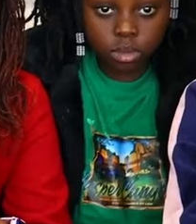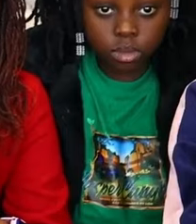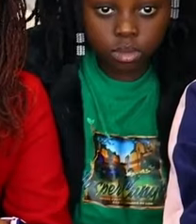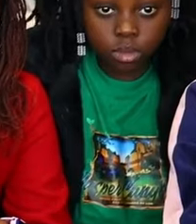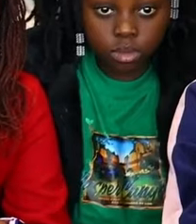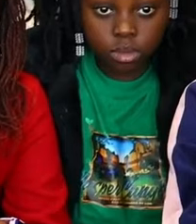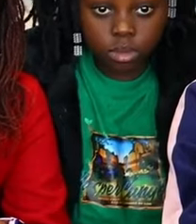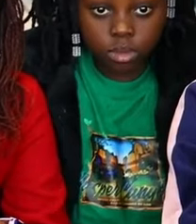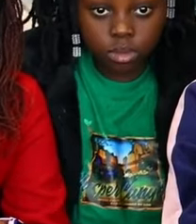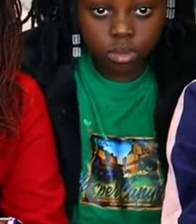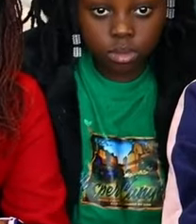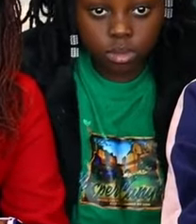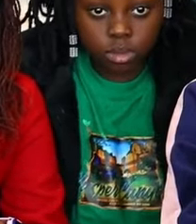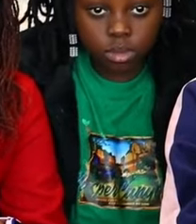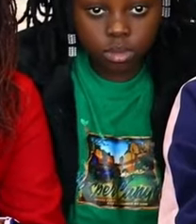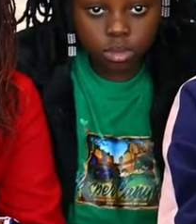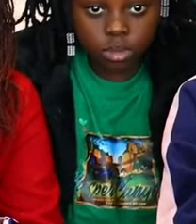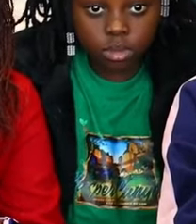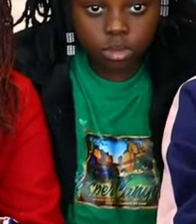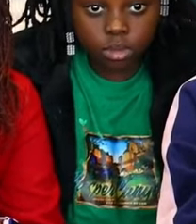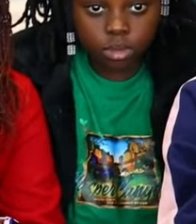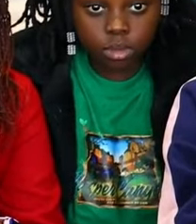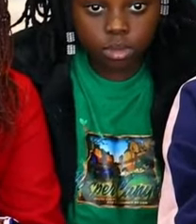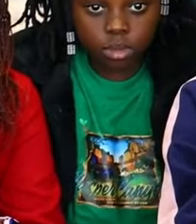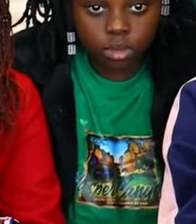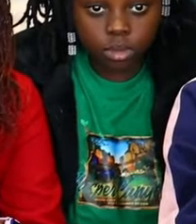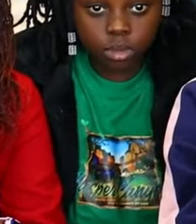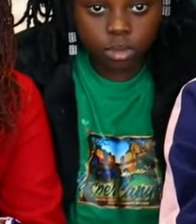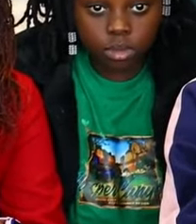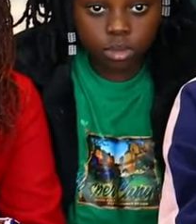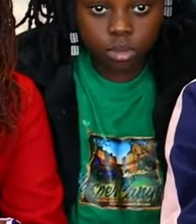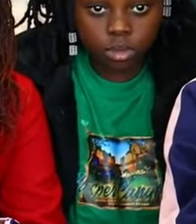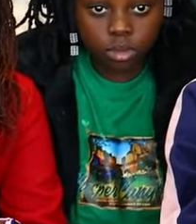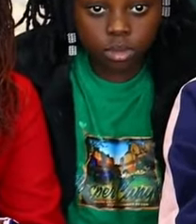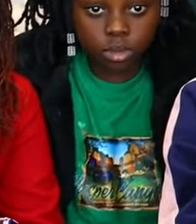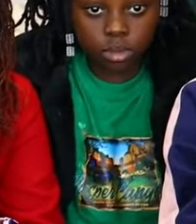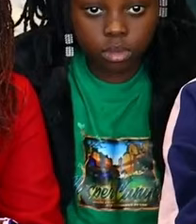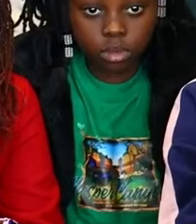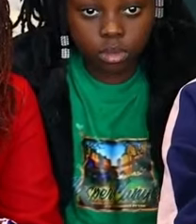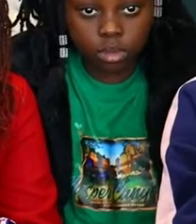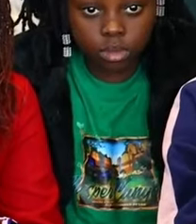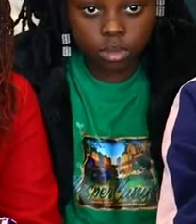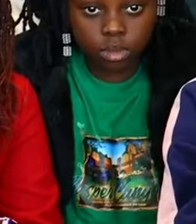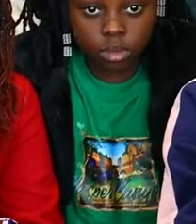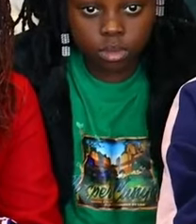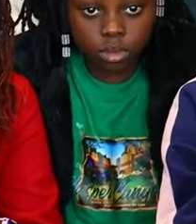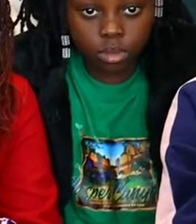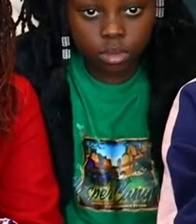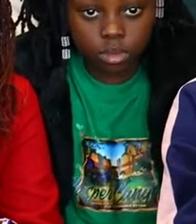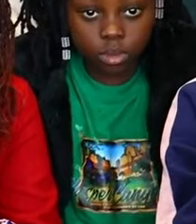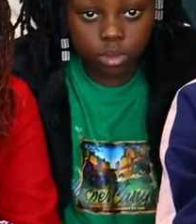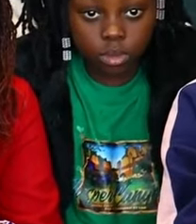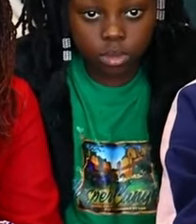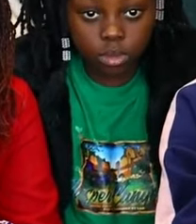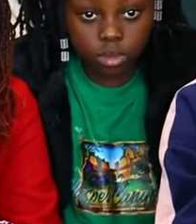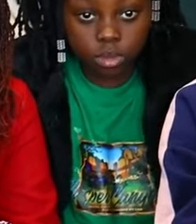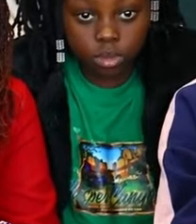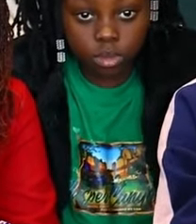There is one God, Father, Son, and the Holy Spirit, a unity,